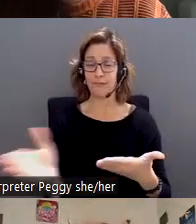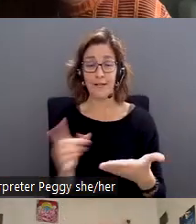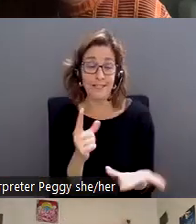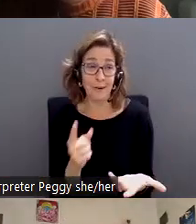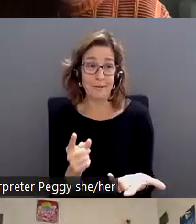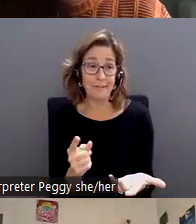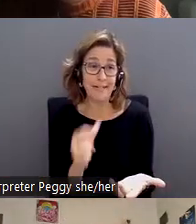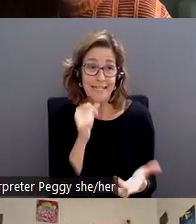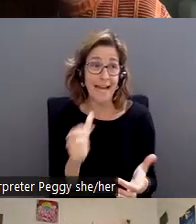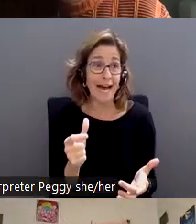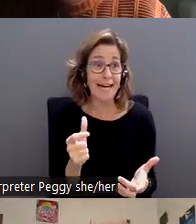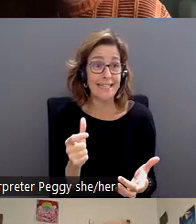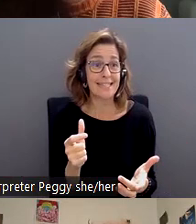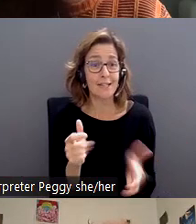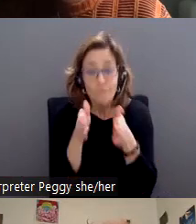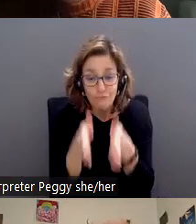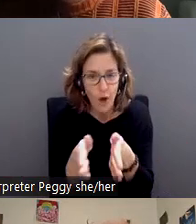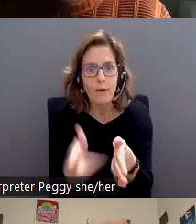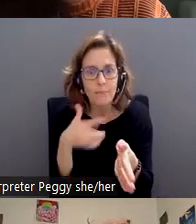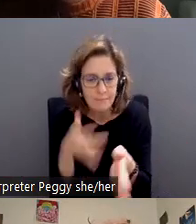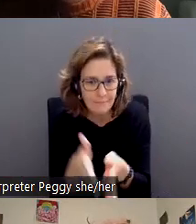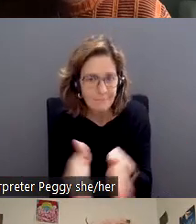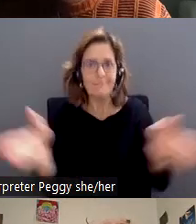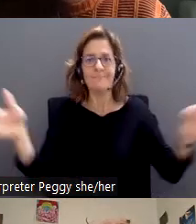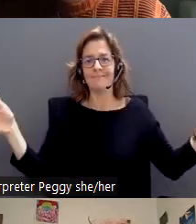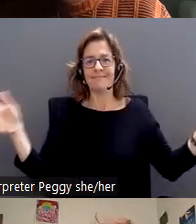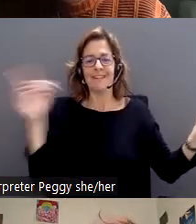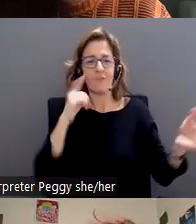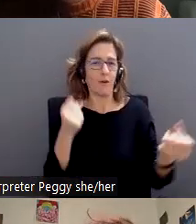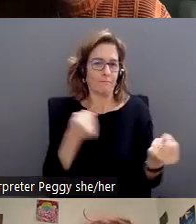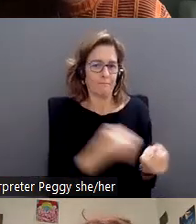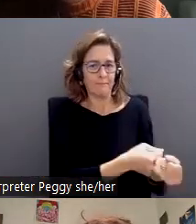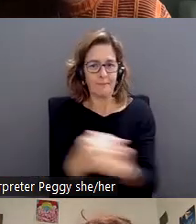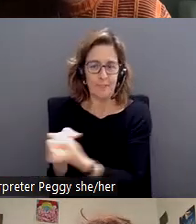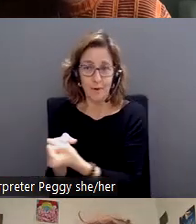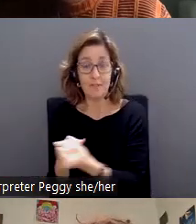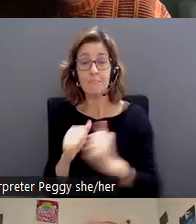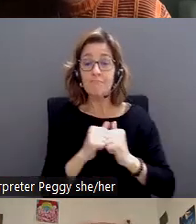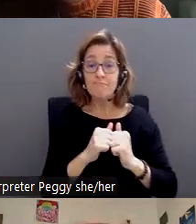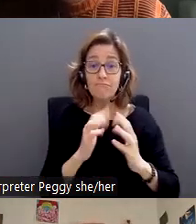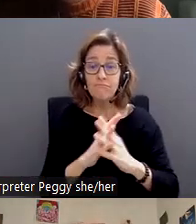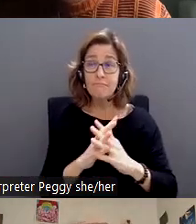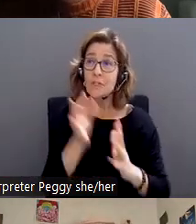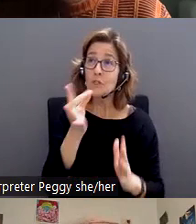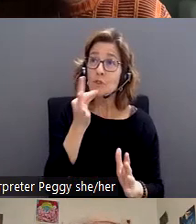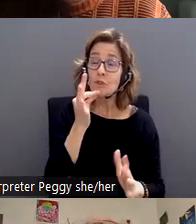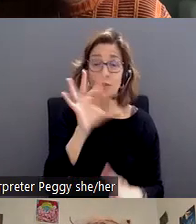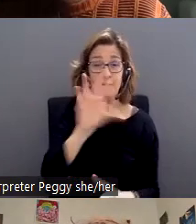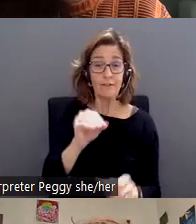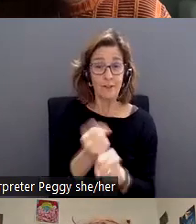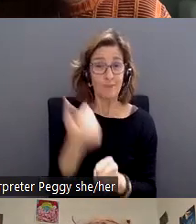we are looking to undertake. We've been around for almost 50 years. And in that